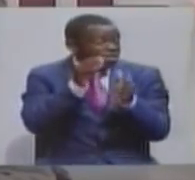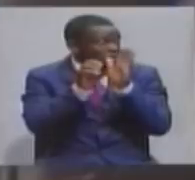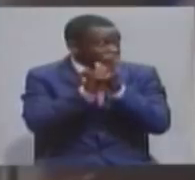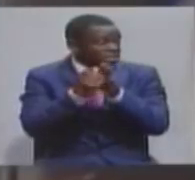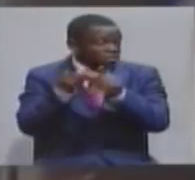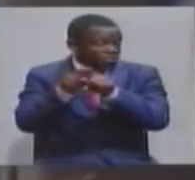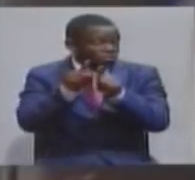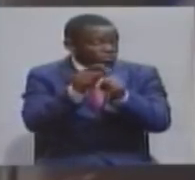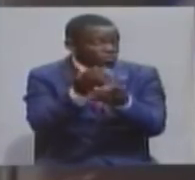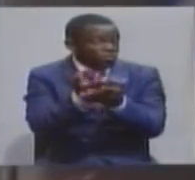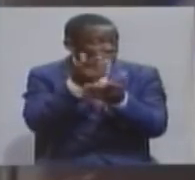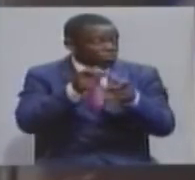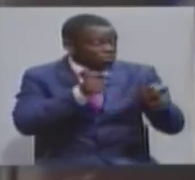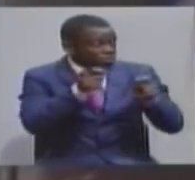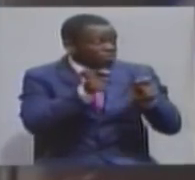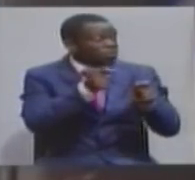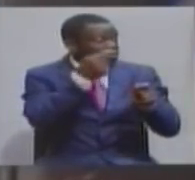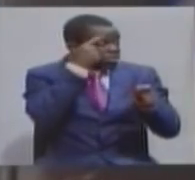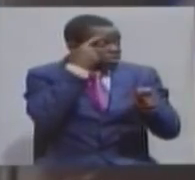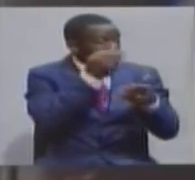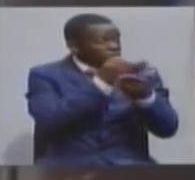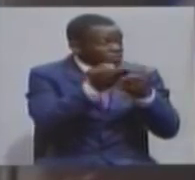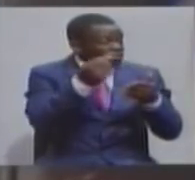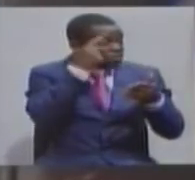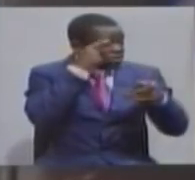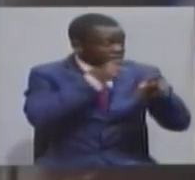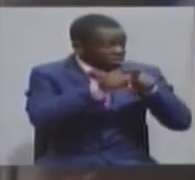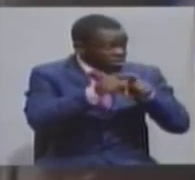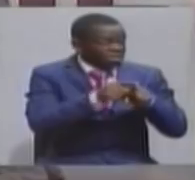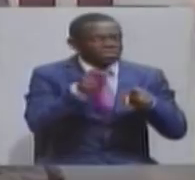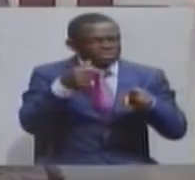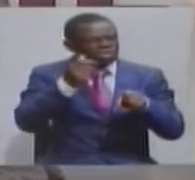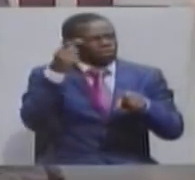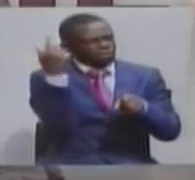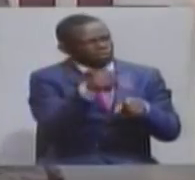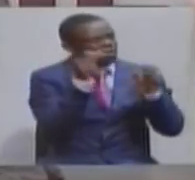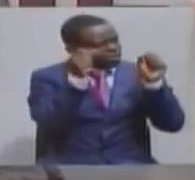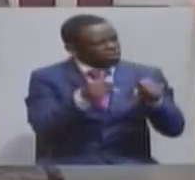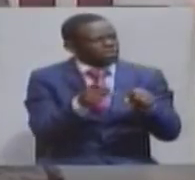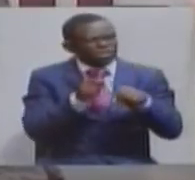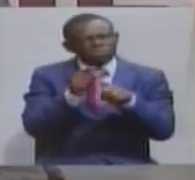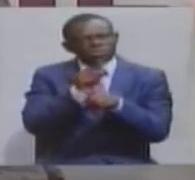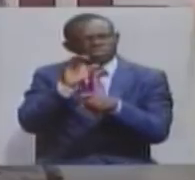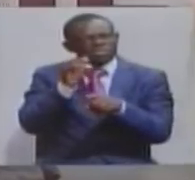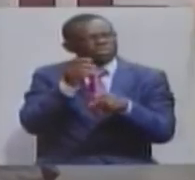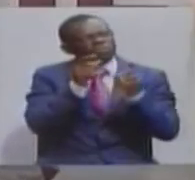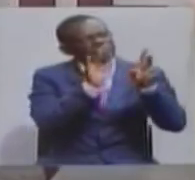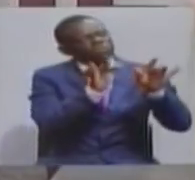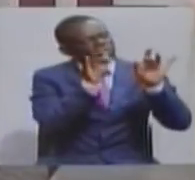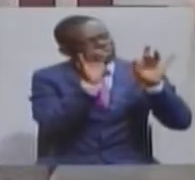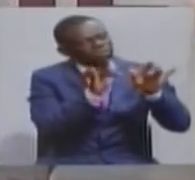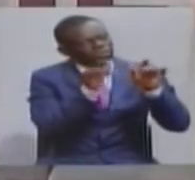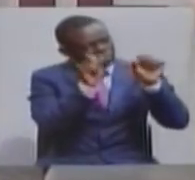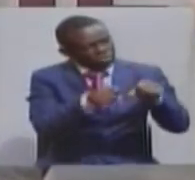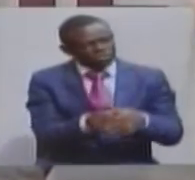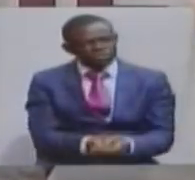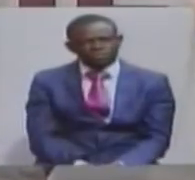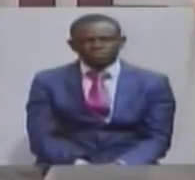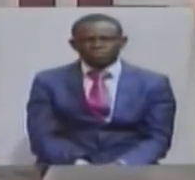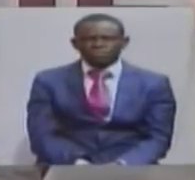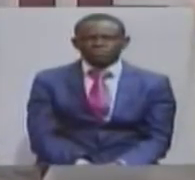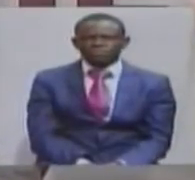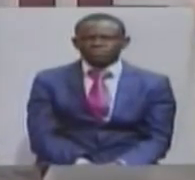fail to implement what you agree on. No, look, sanctions are imposed on countries for failure to arrive at or to